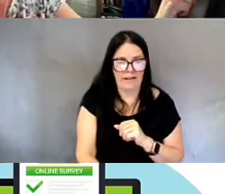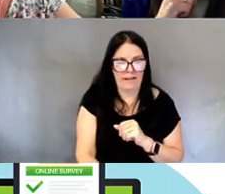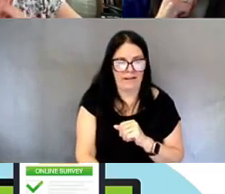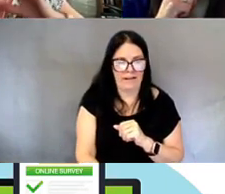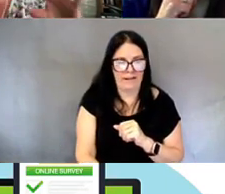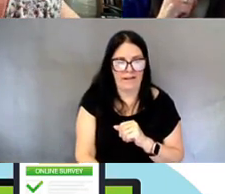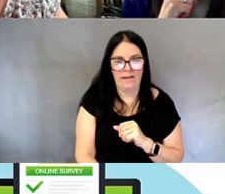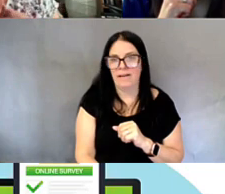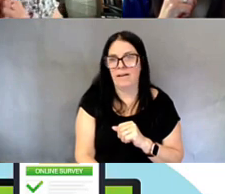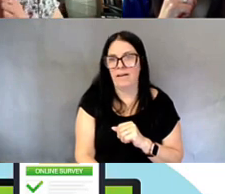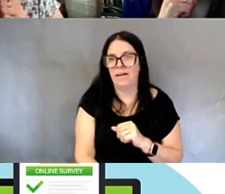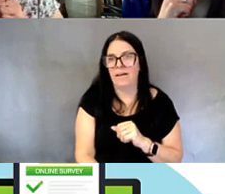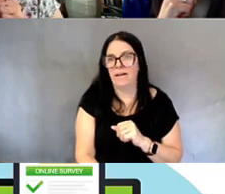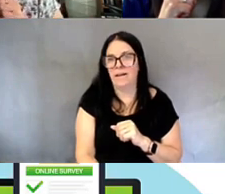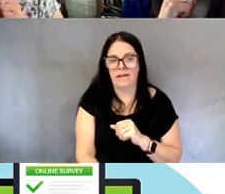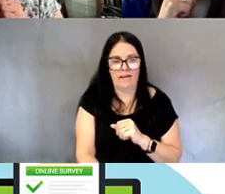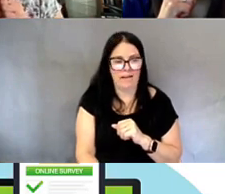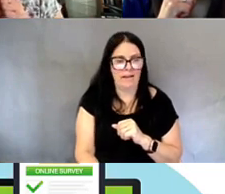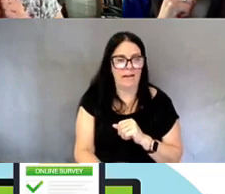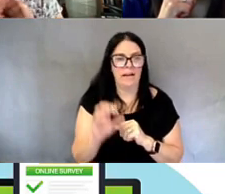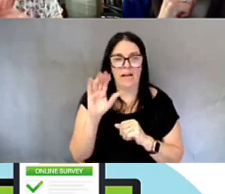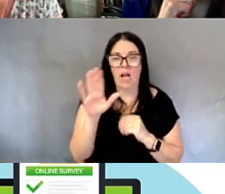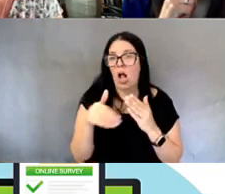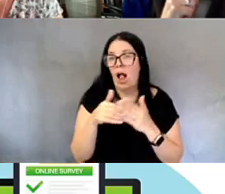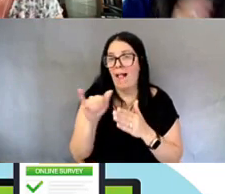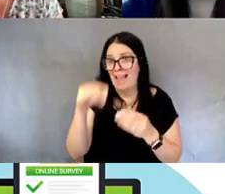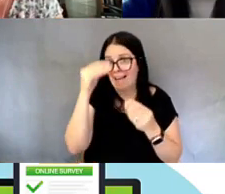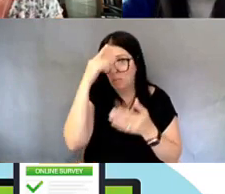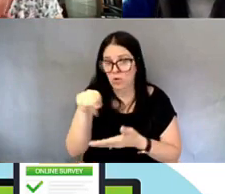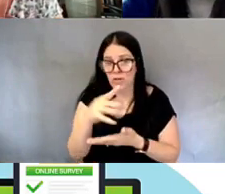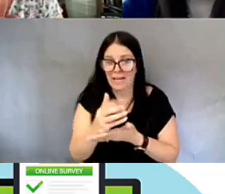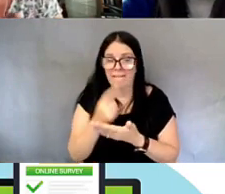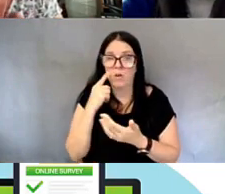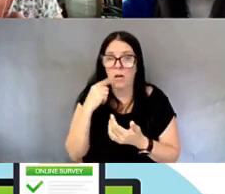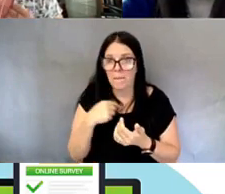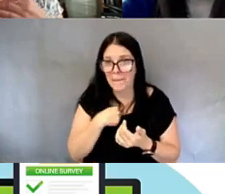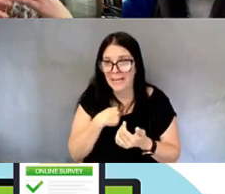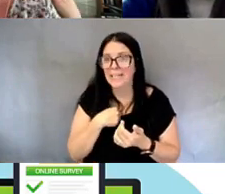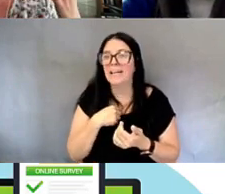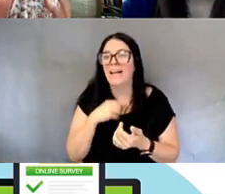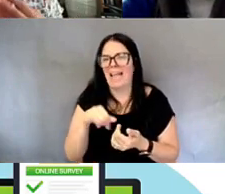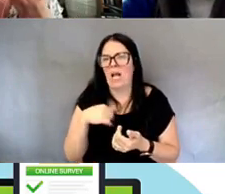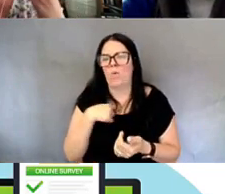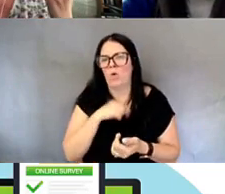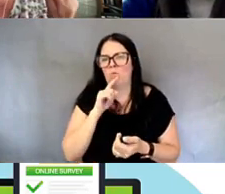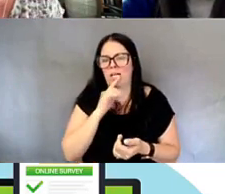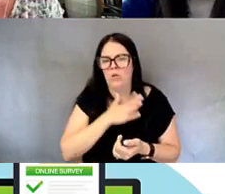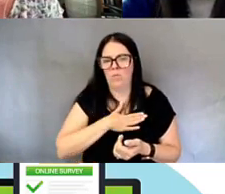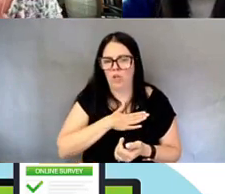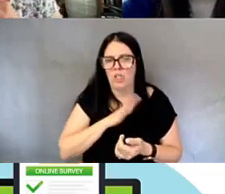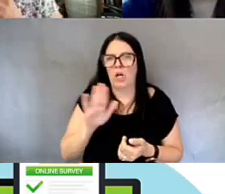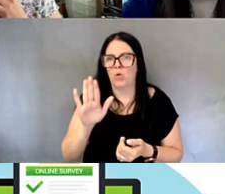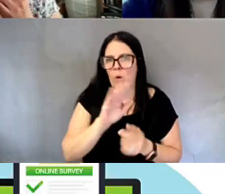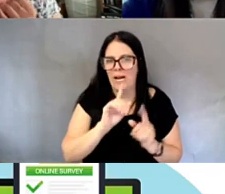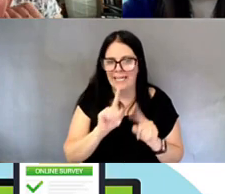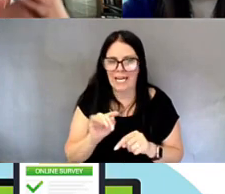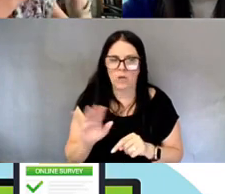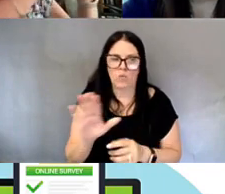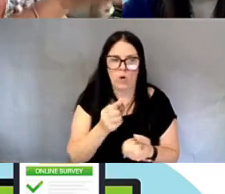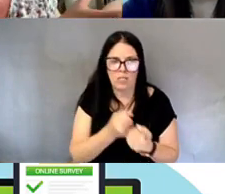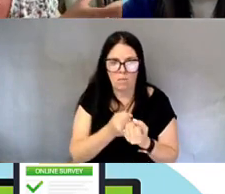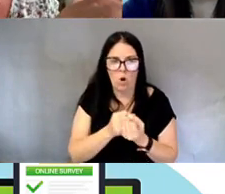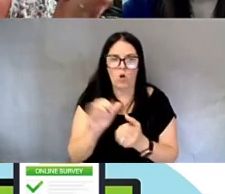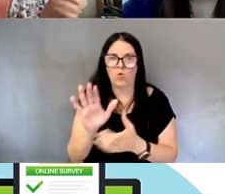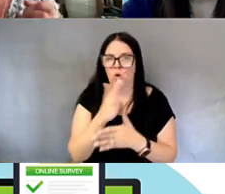your feedback. All that information we gather from you is really helpful for us, and we really appreciate your attendance, your support, your sharing,